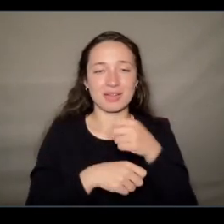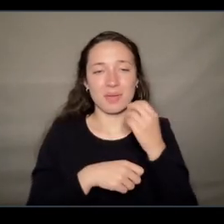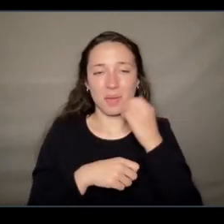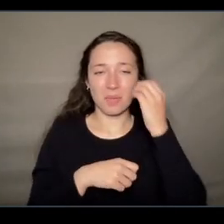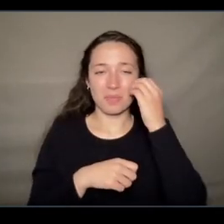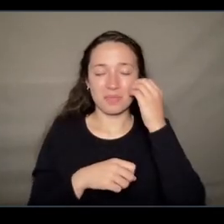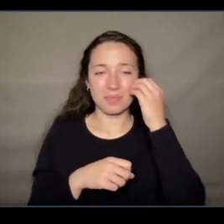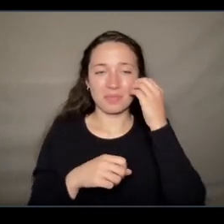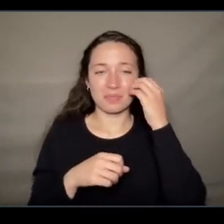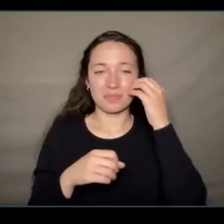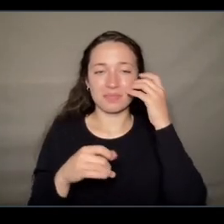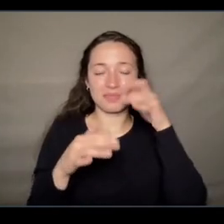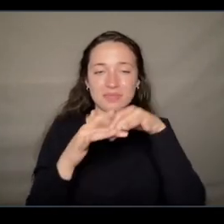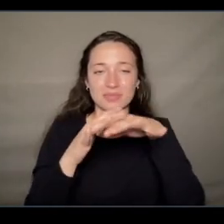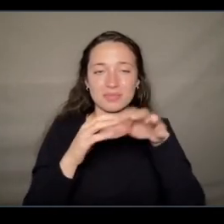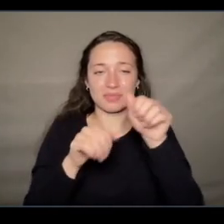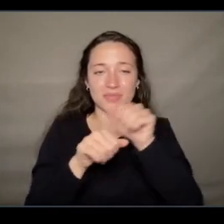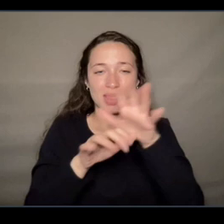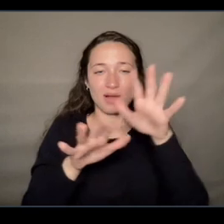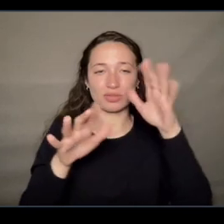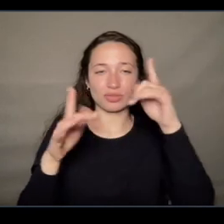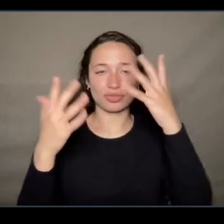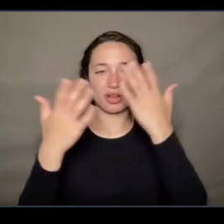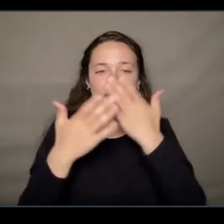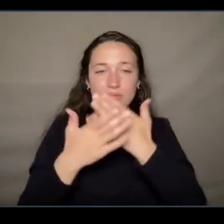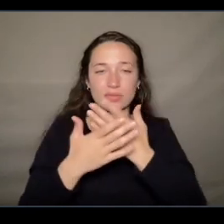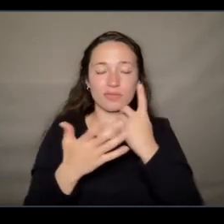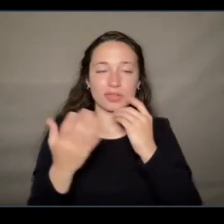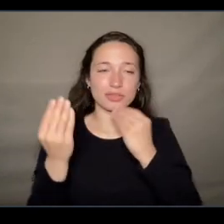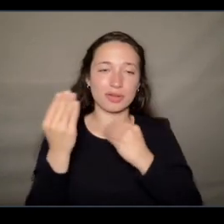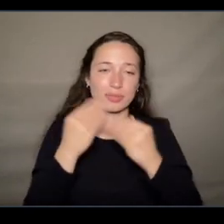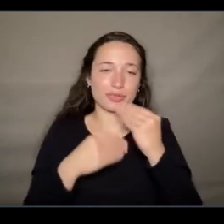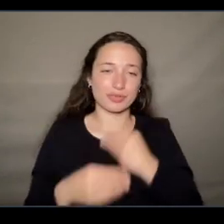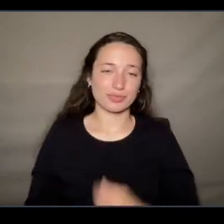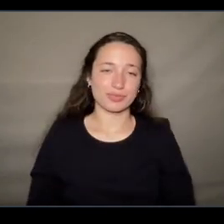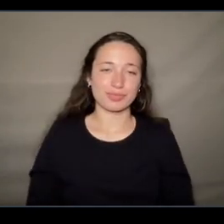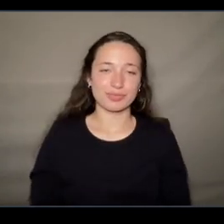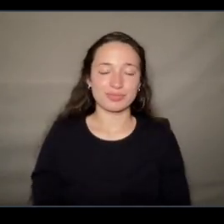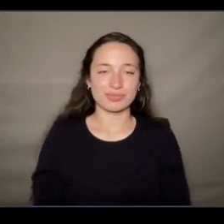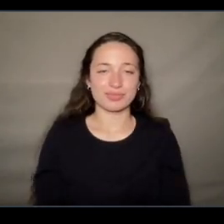home into the mountain shadow for supper.